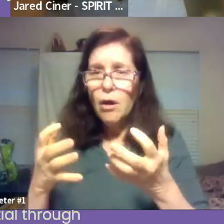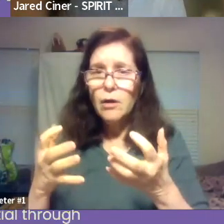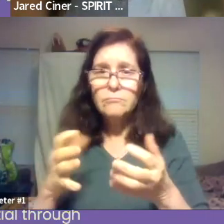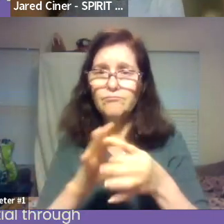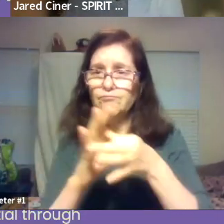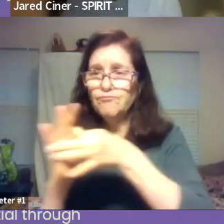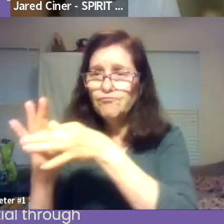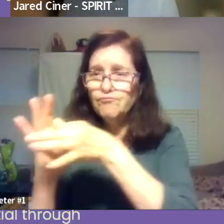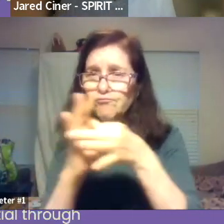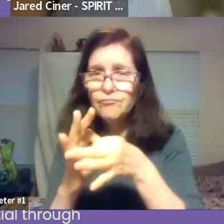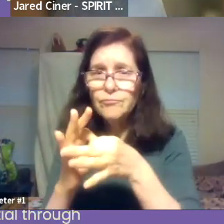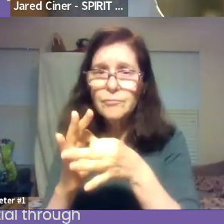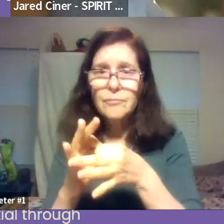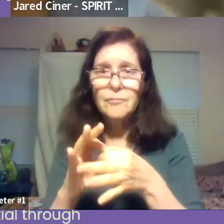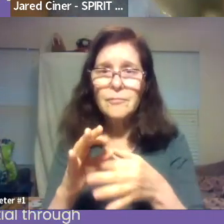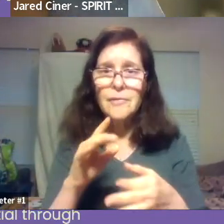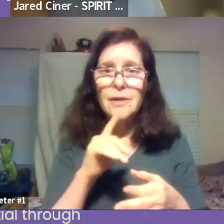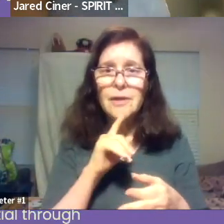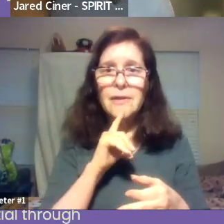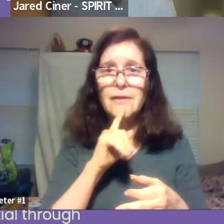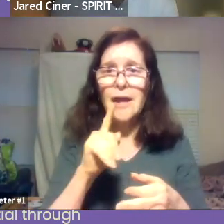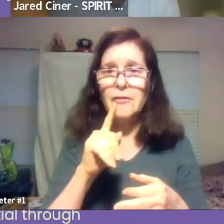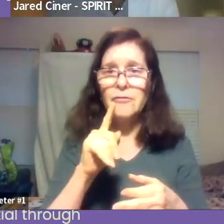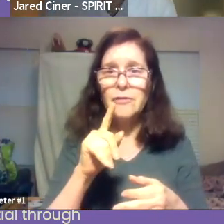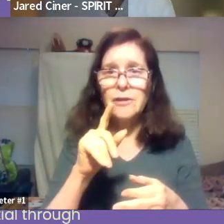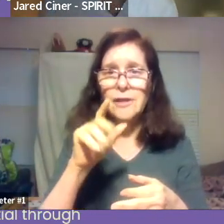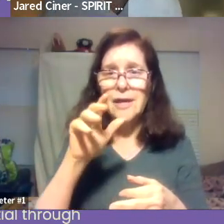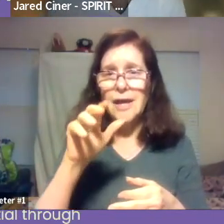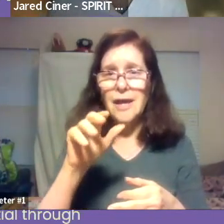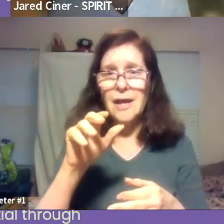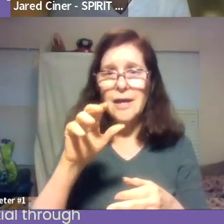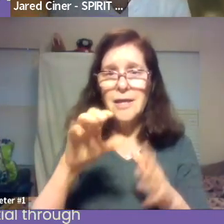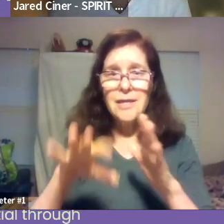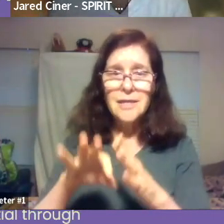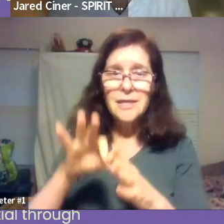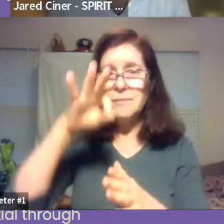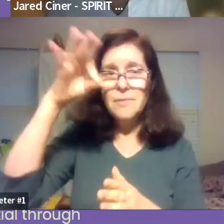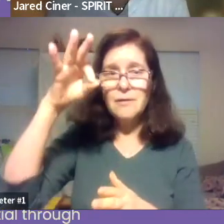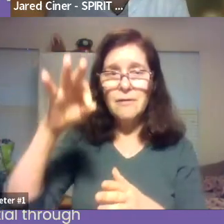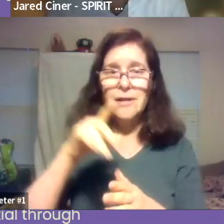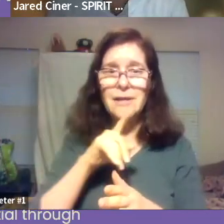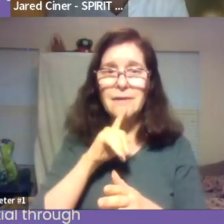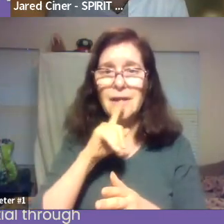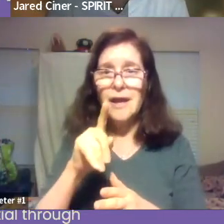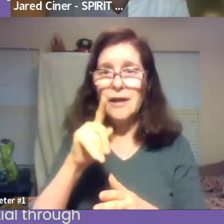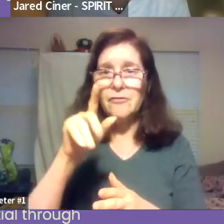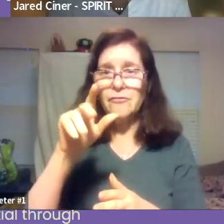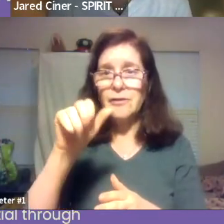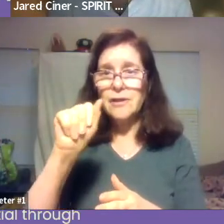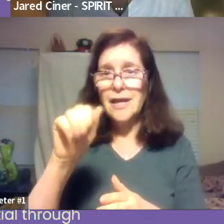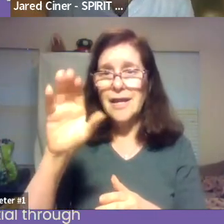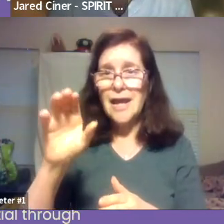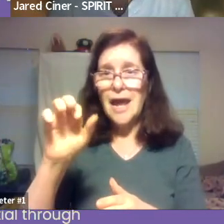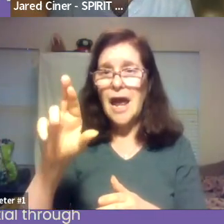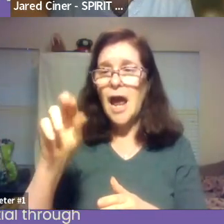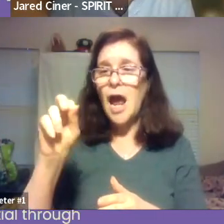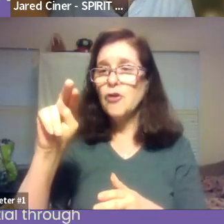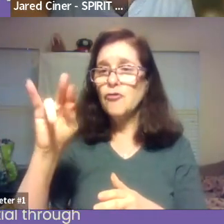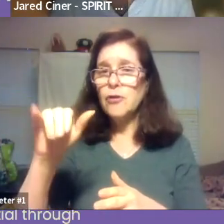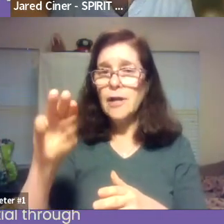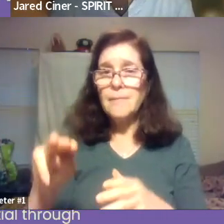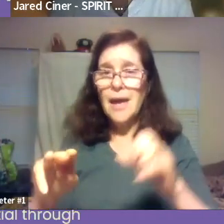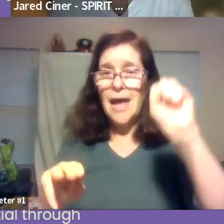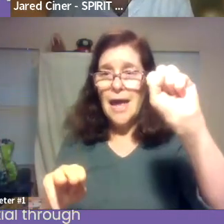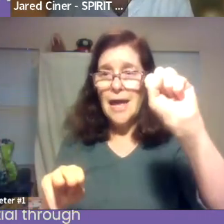So SPIRIT is actually an acronym. I won't go through all the details, but we'll just focus on the letters. It stands